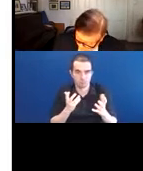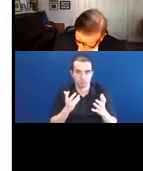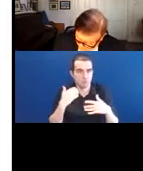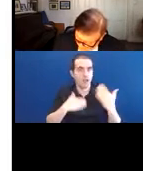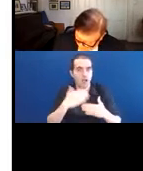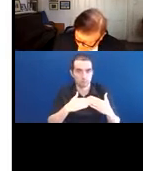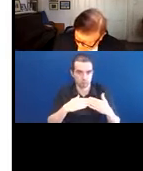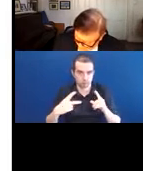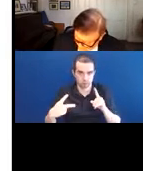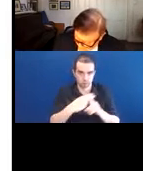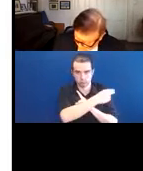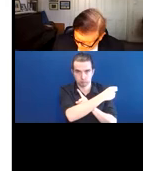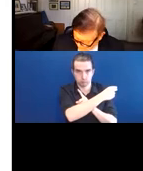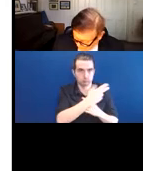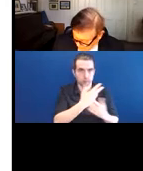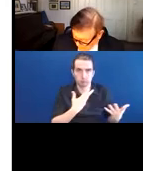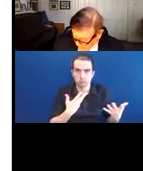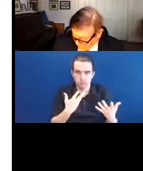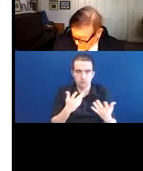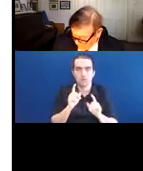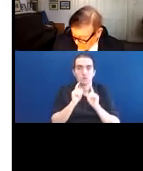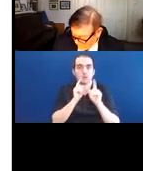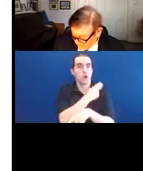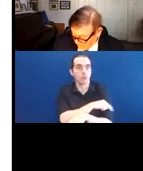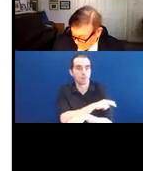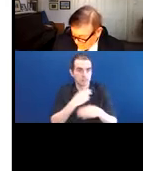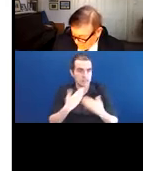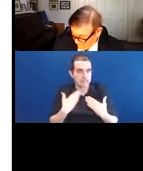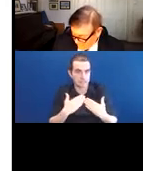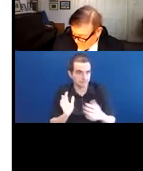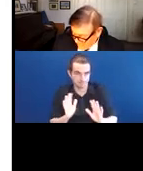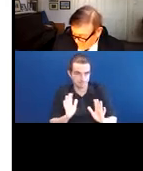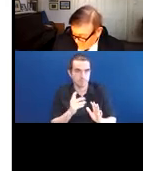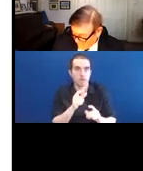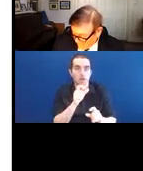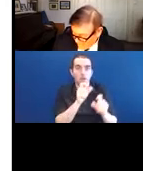not inclusive for persons with disabilities. So where we were always in our homes.